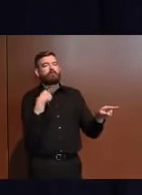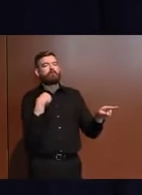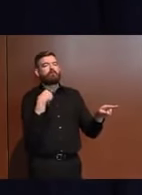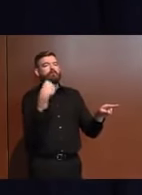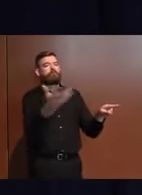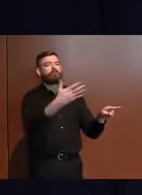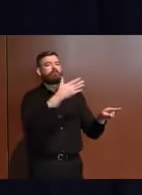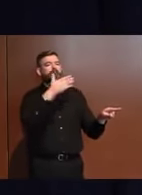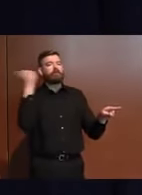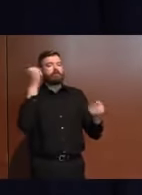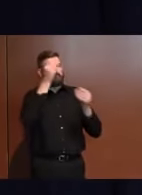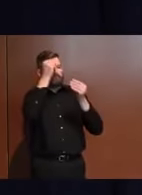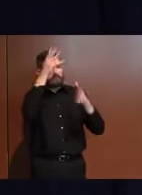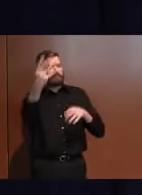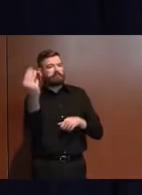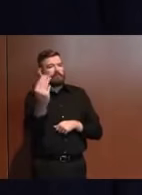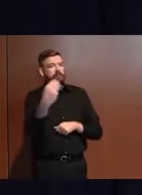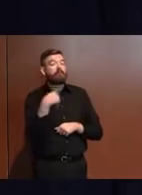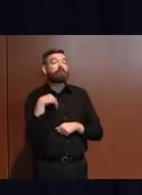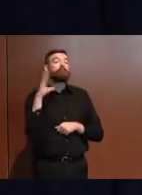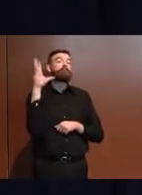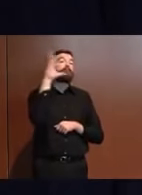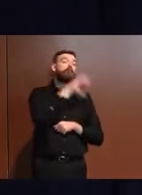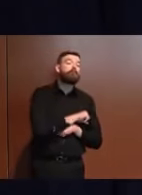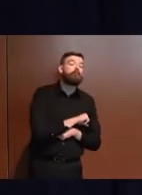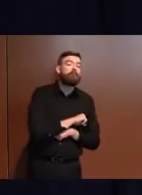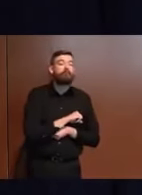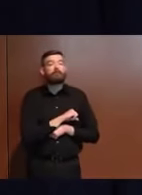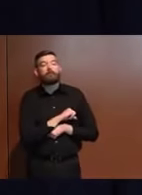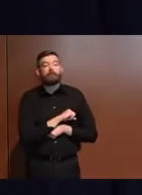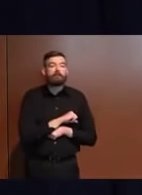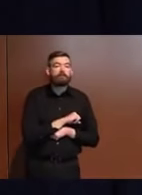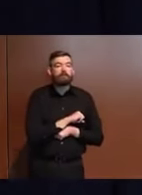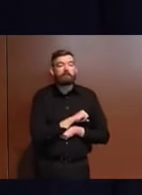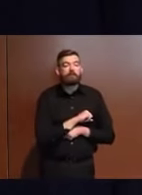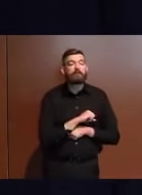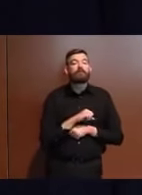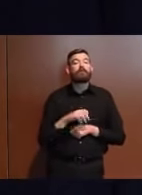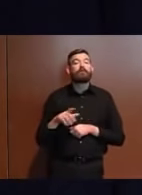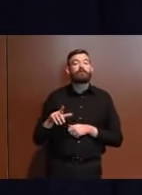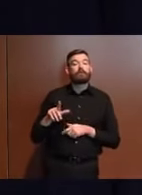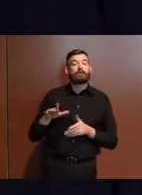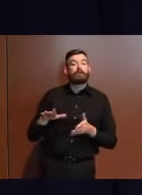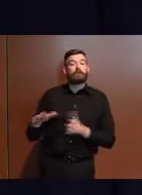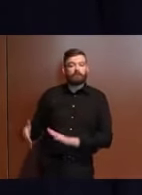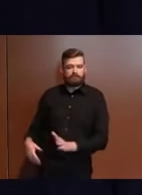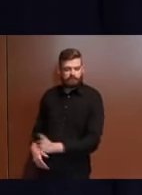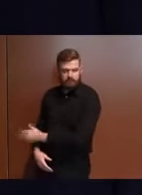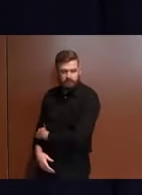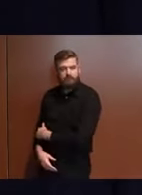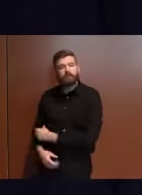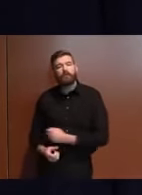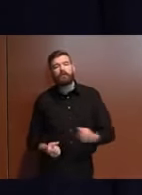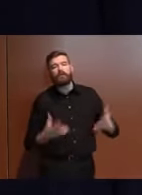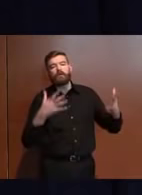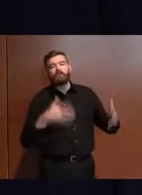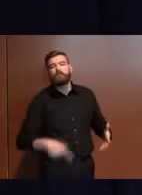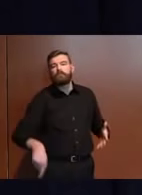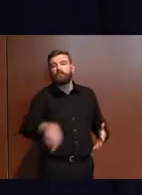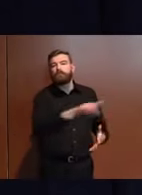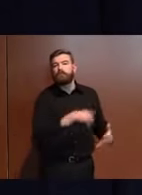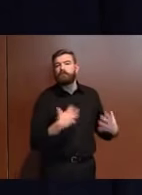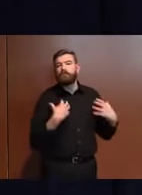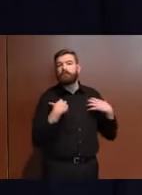that absent the deaths, everyone else is recovering or on the road to